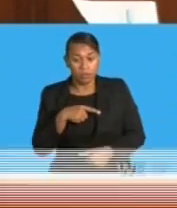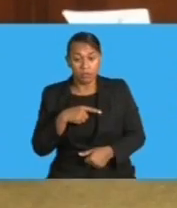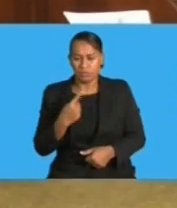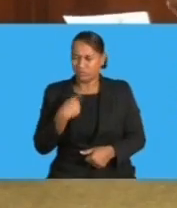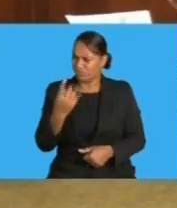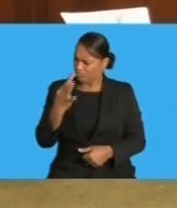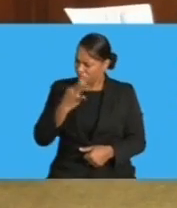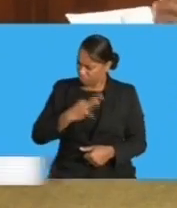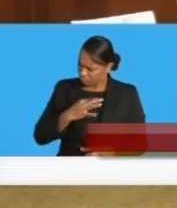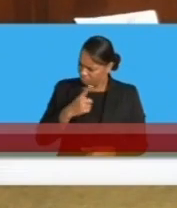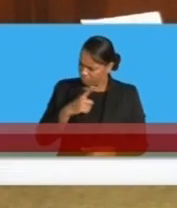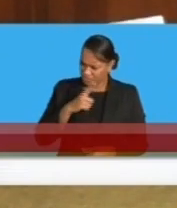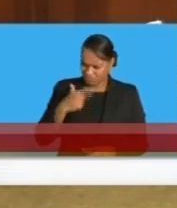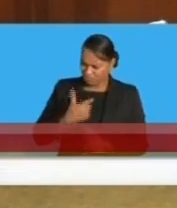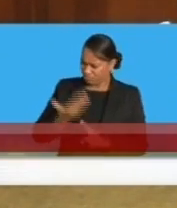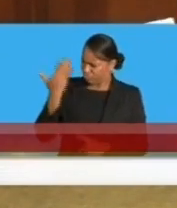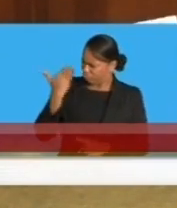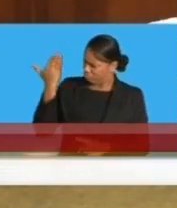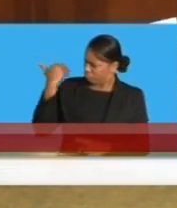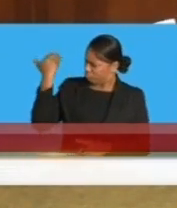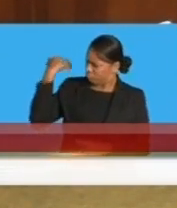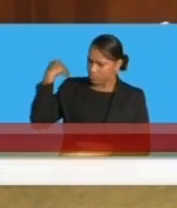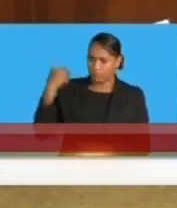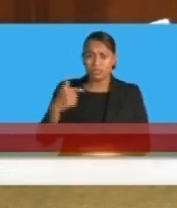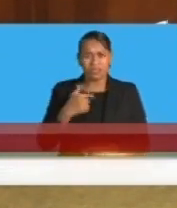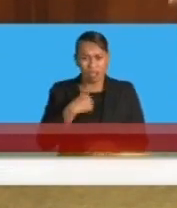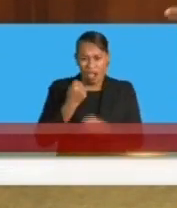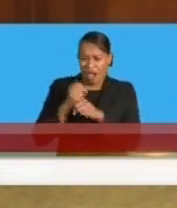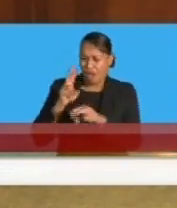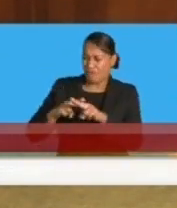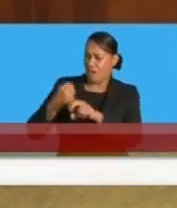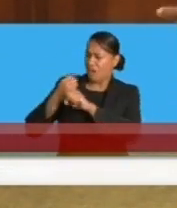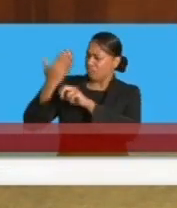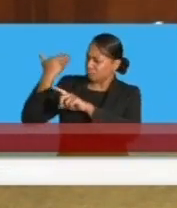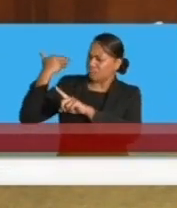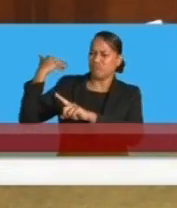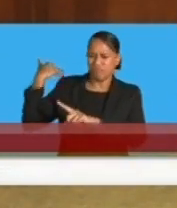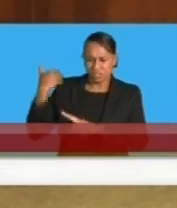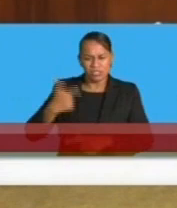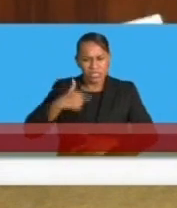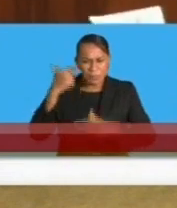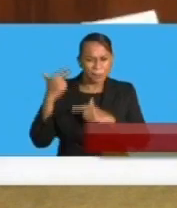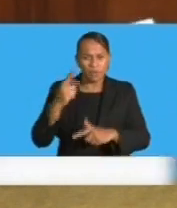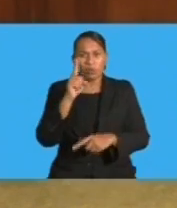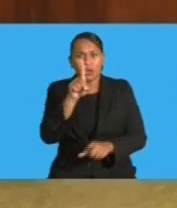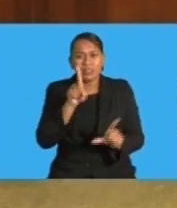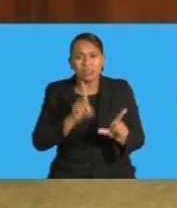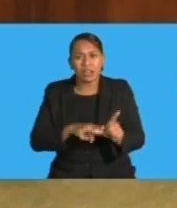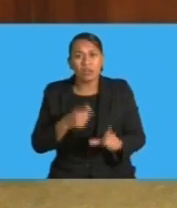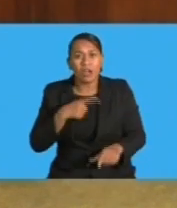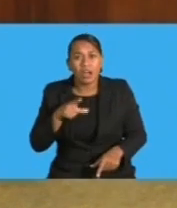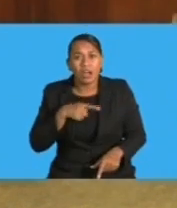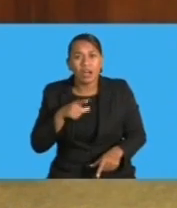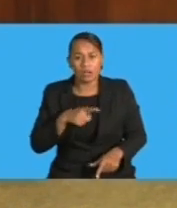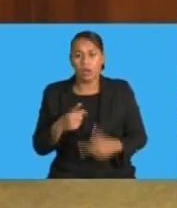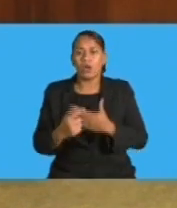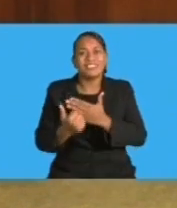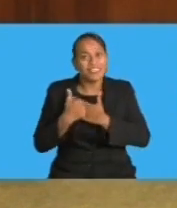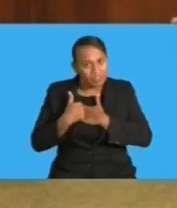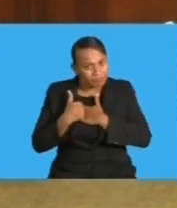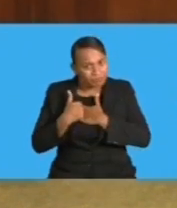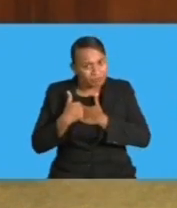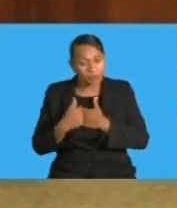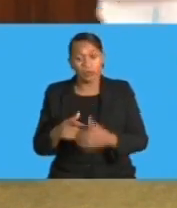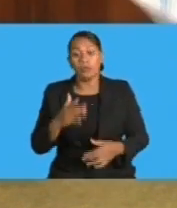this nation limit it to 1 year? Very good reason. Safety, safety, safety. Interest of the public, interest of the public, interest